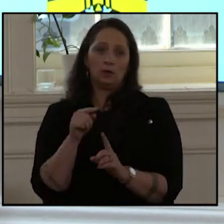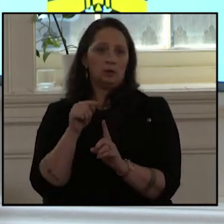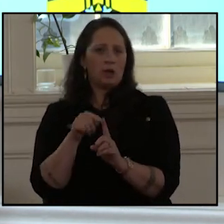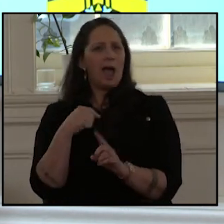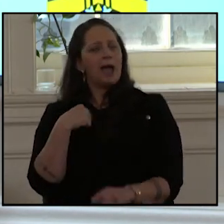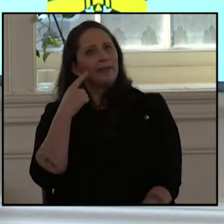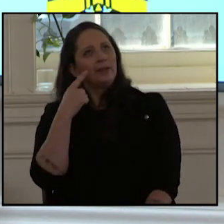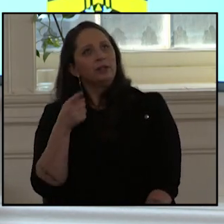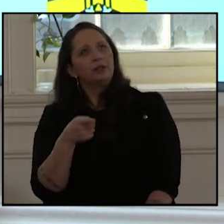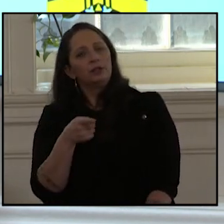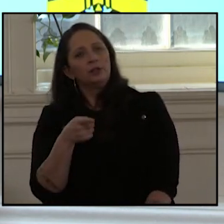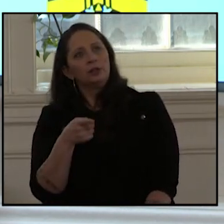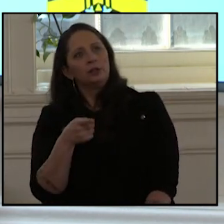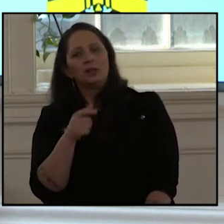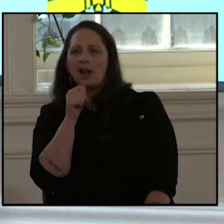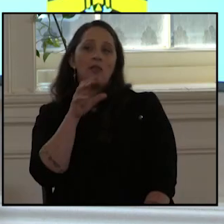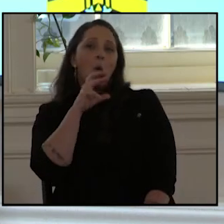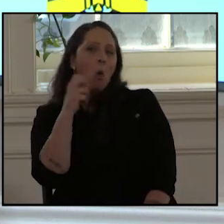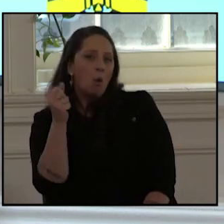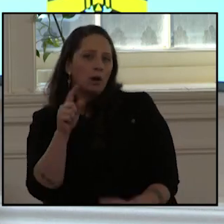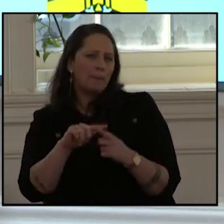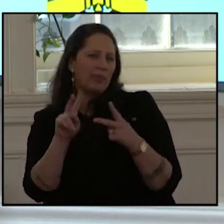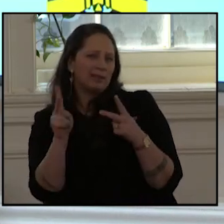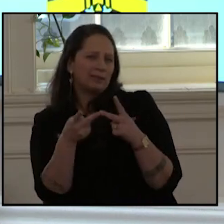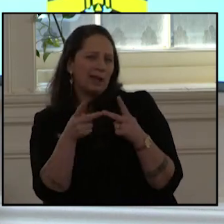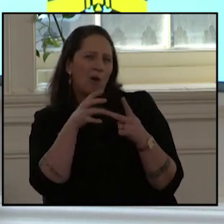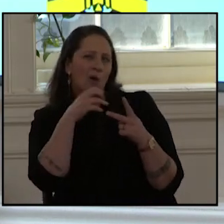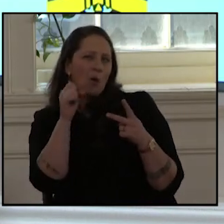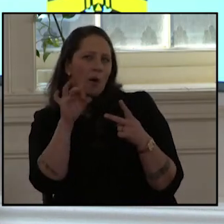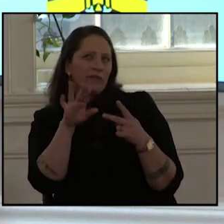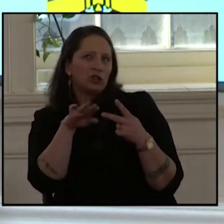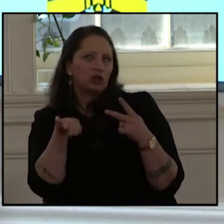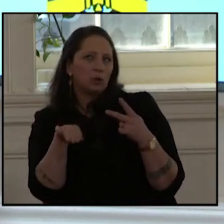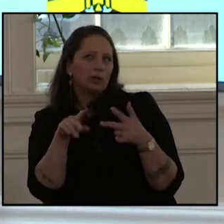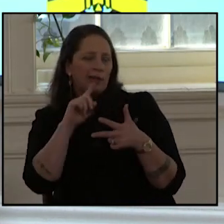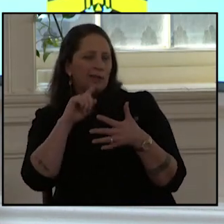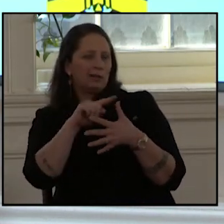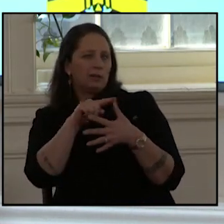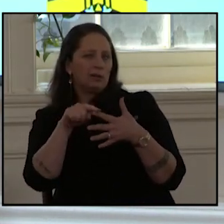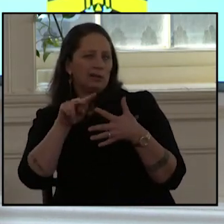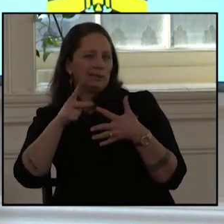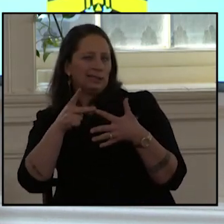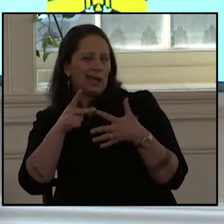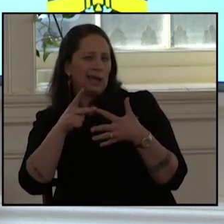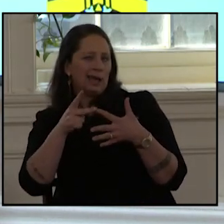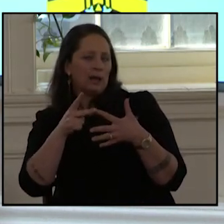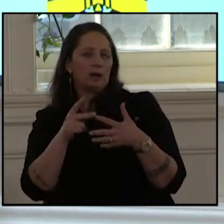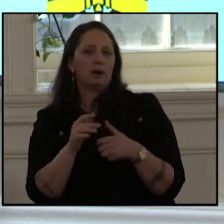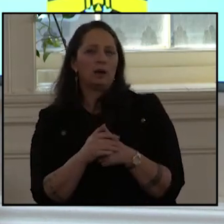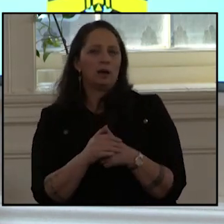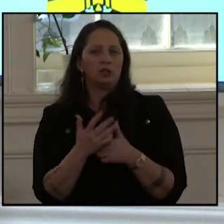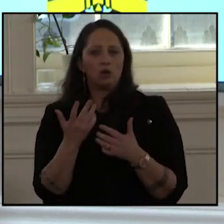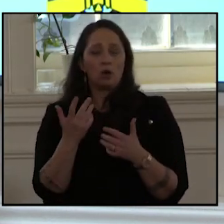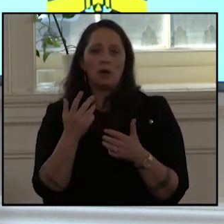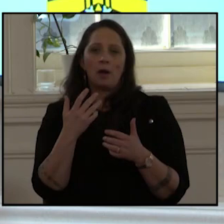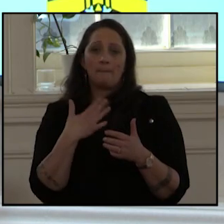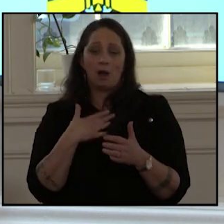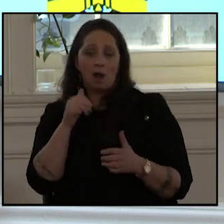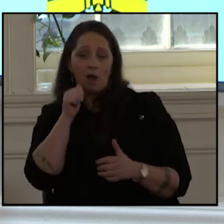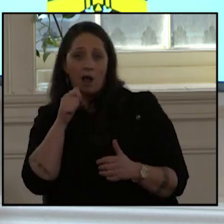I think she was the second oldest of the children. So she was quite a bit older than my aunt,